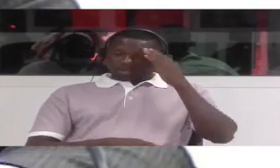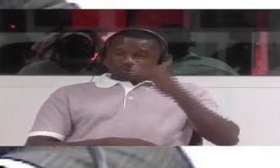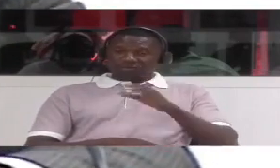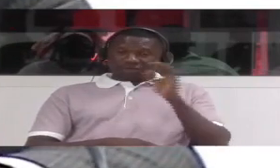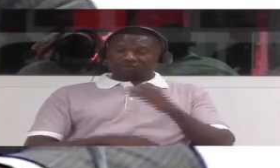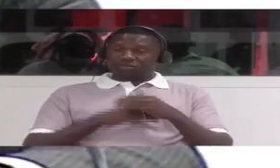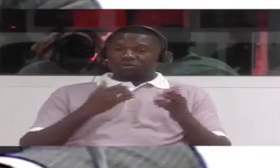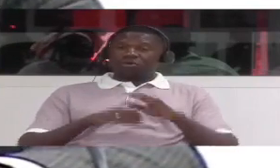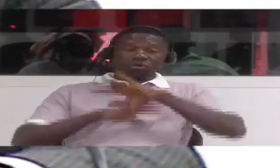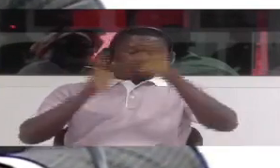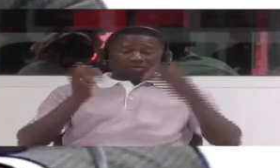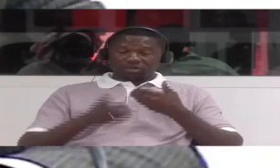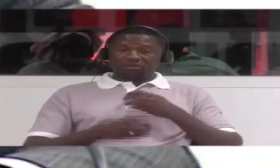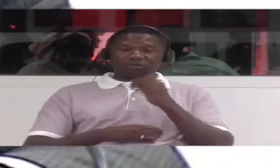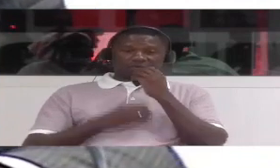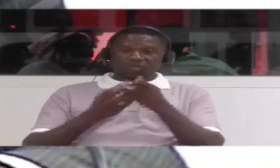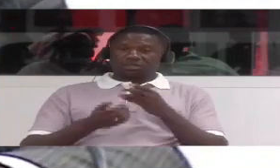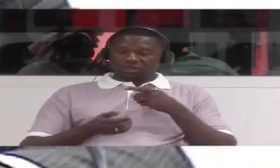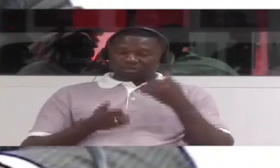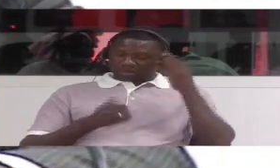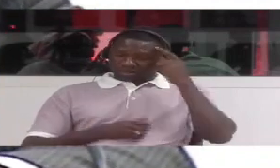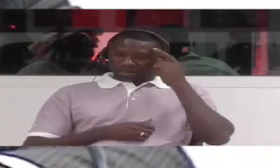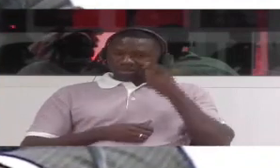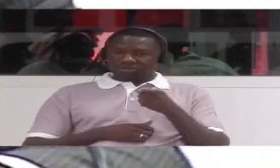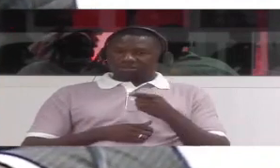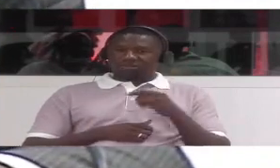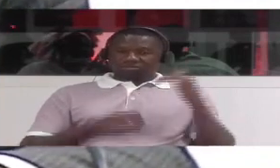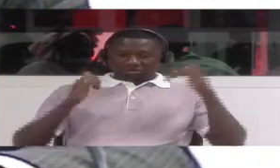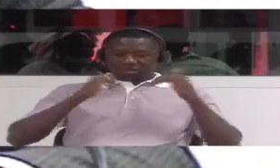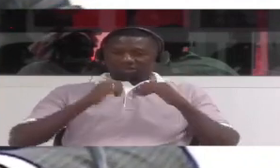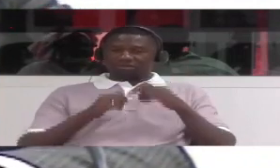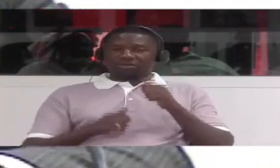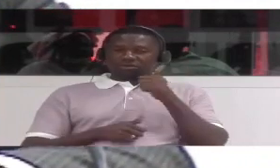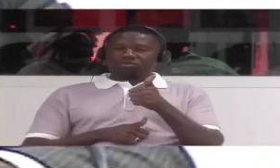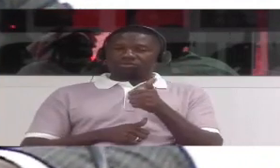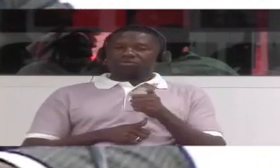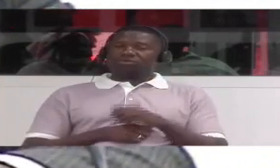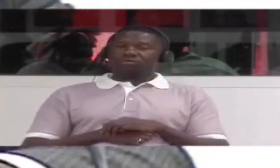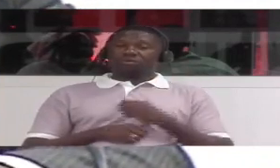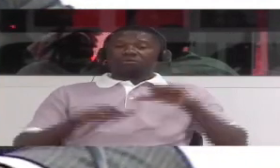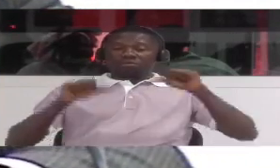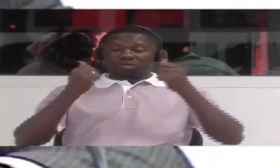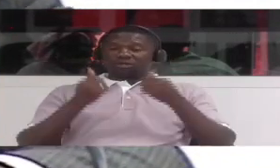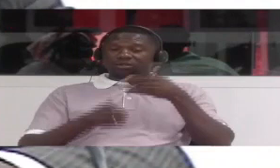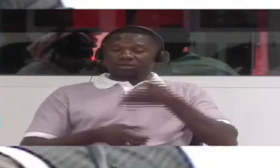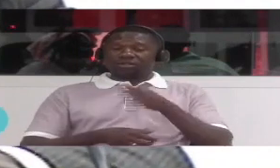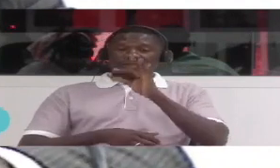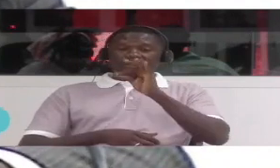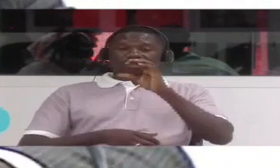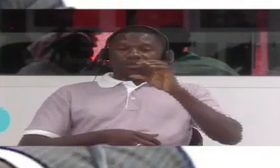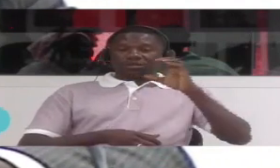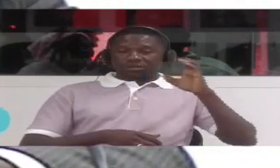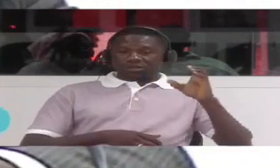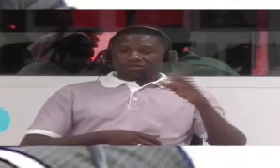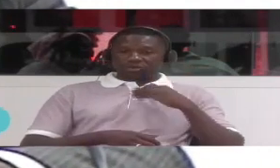say is I think this process is a very good process. From the beginning when this TRRC was talked about,